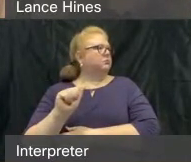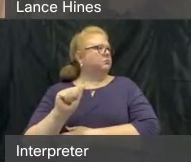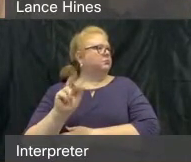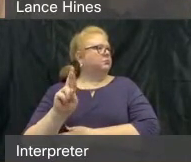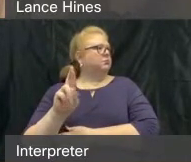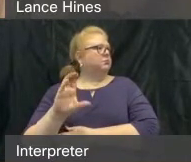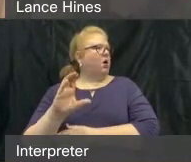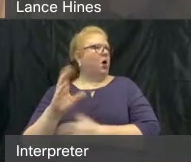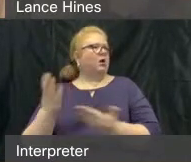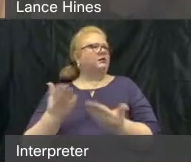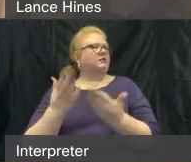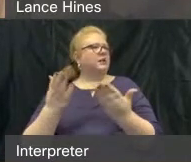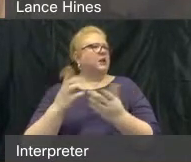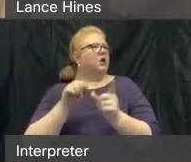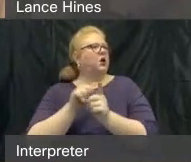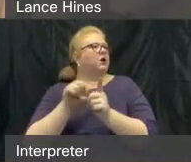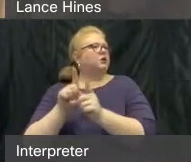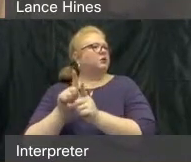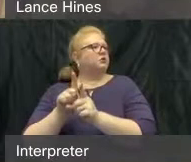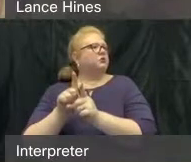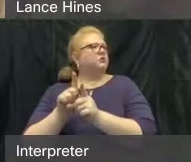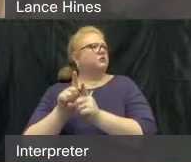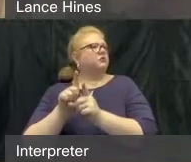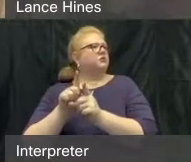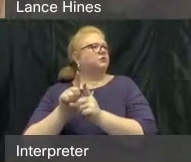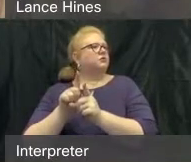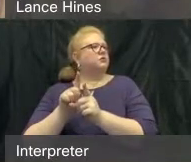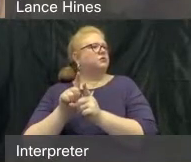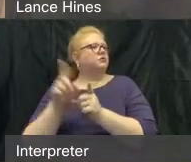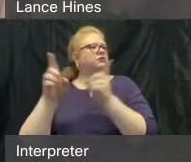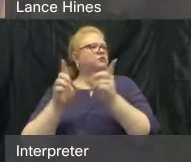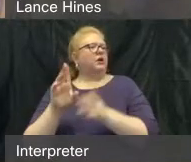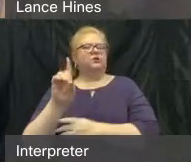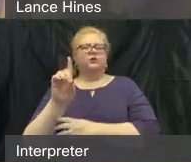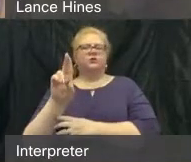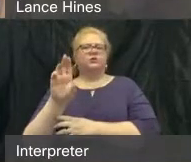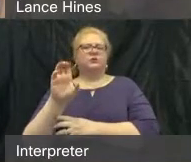I believe, as well as Ms. Doucette, Director Doucette.